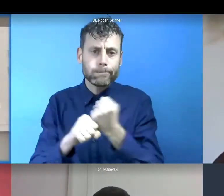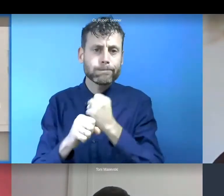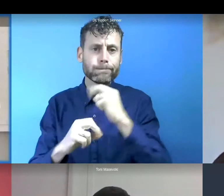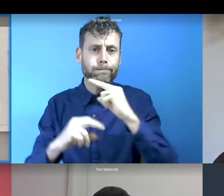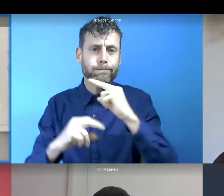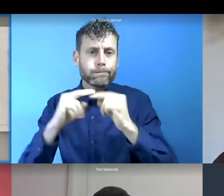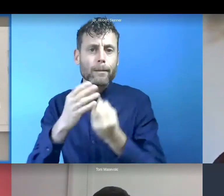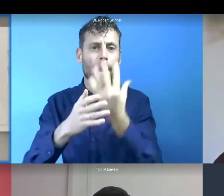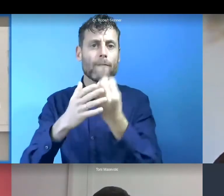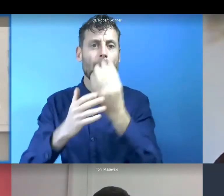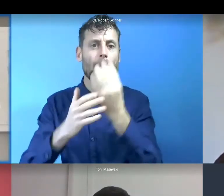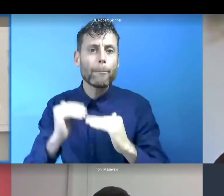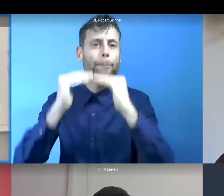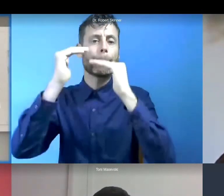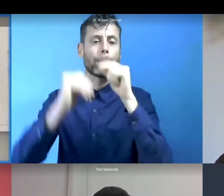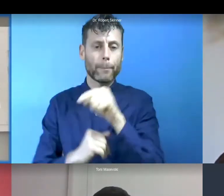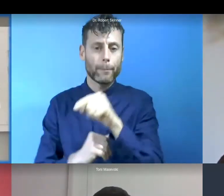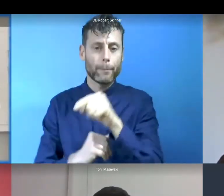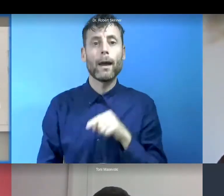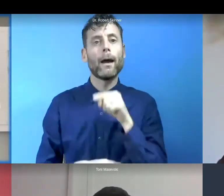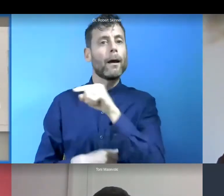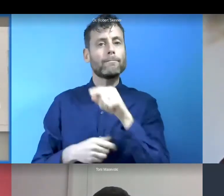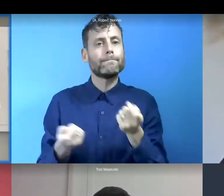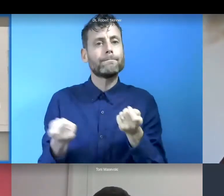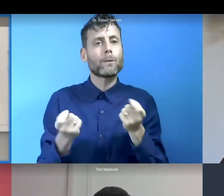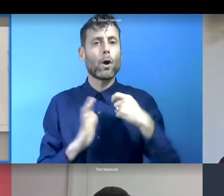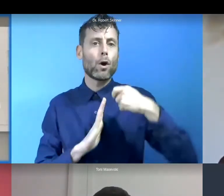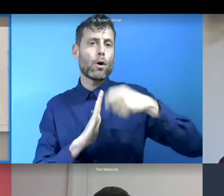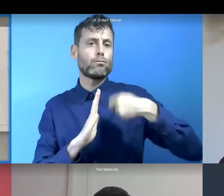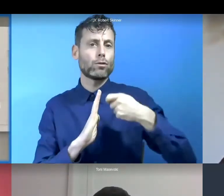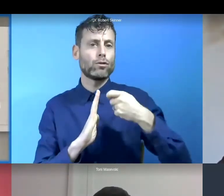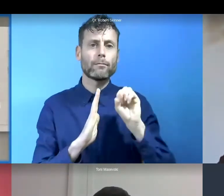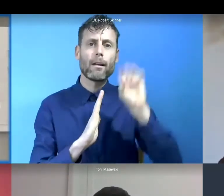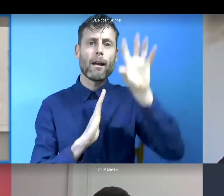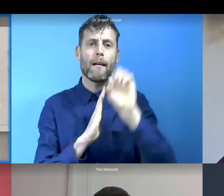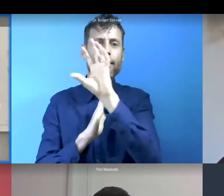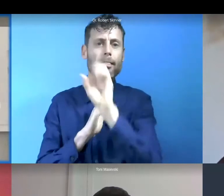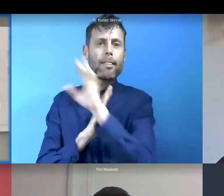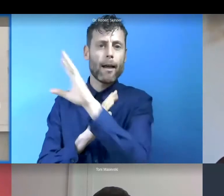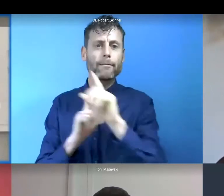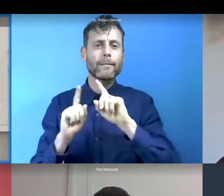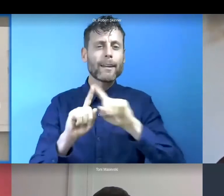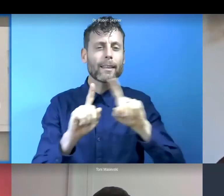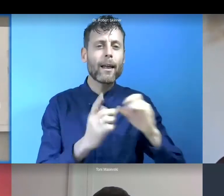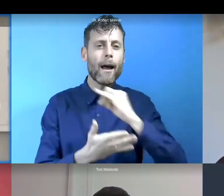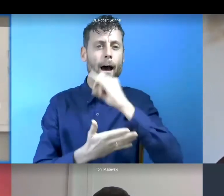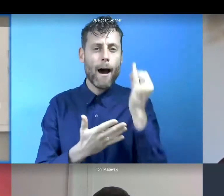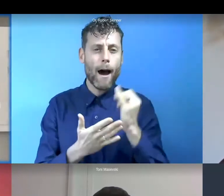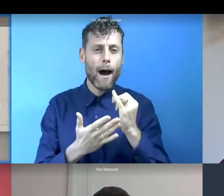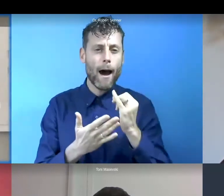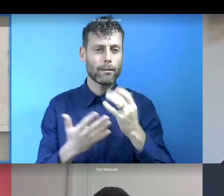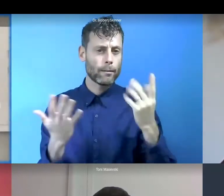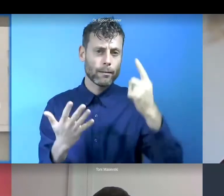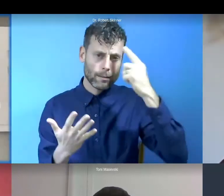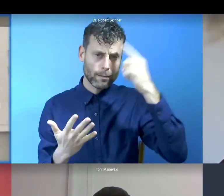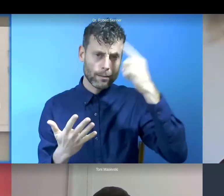key development projects with a key focus on the digital city project.